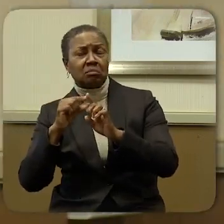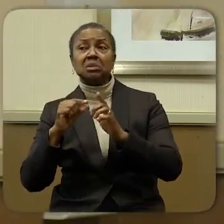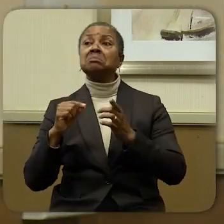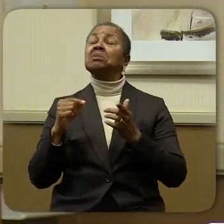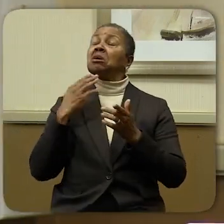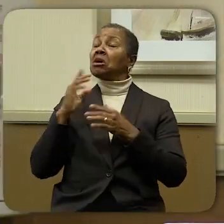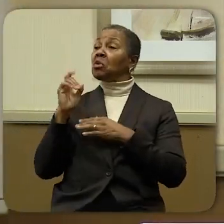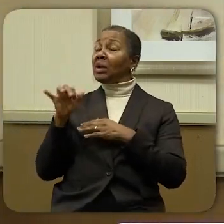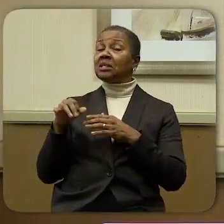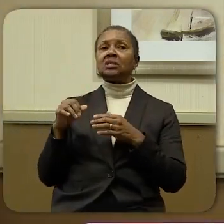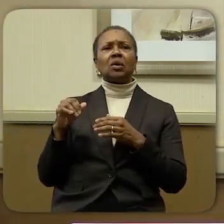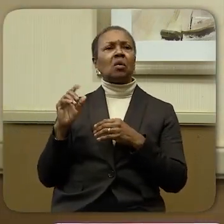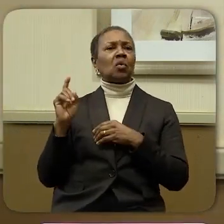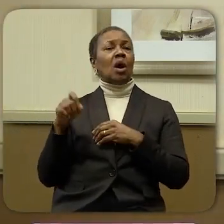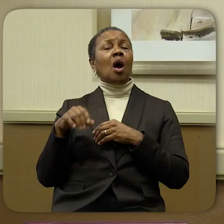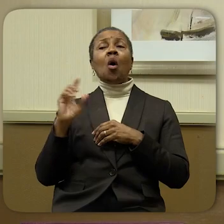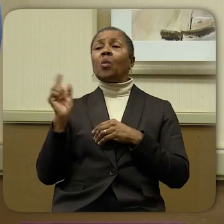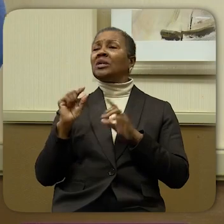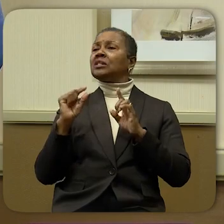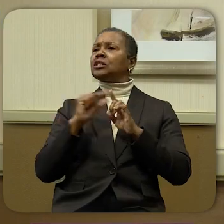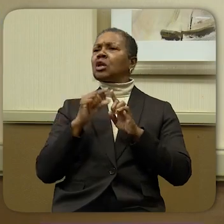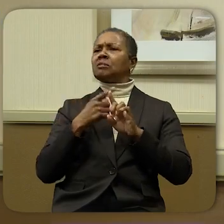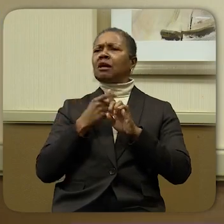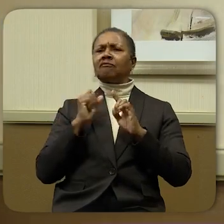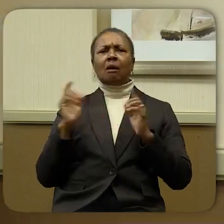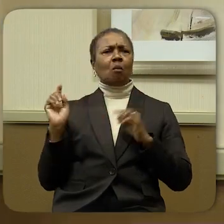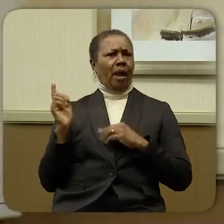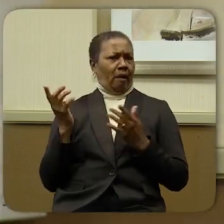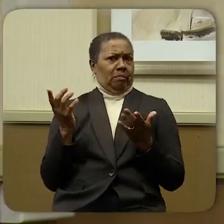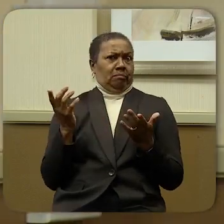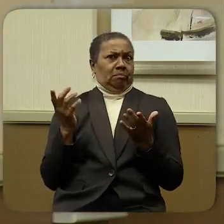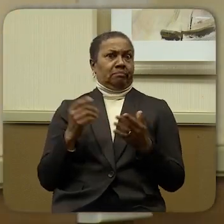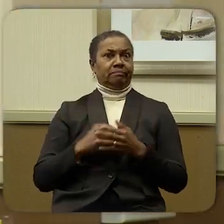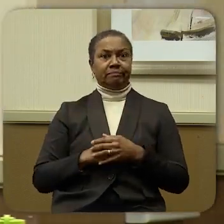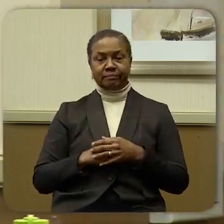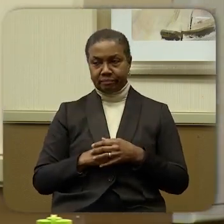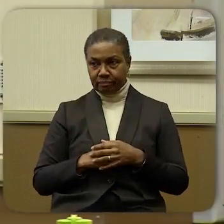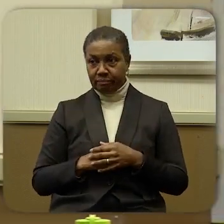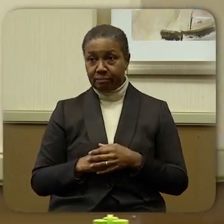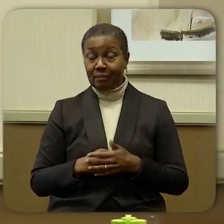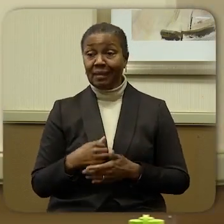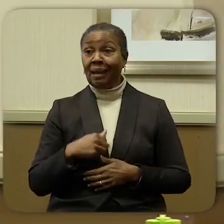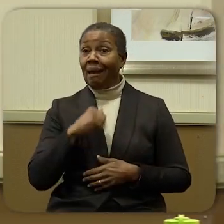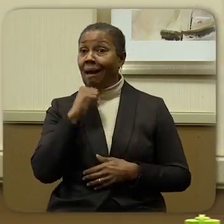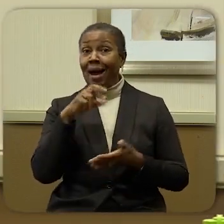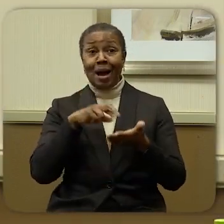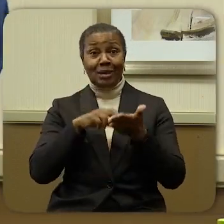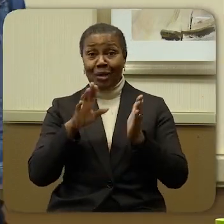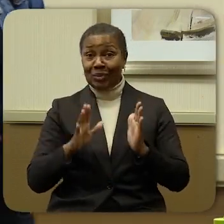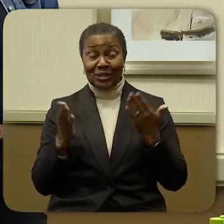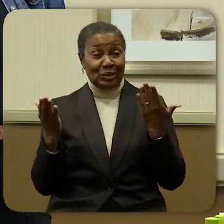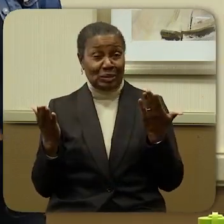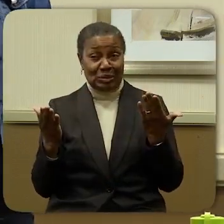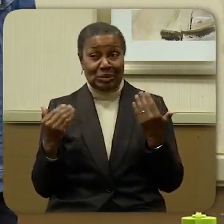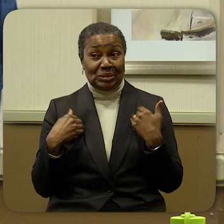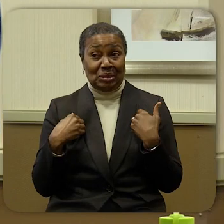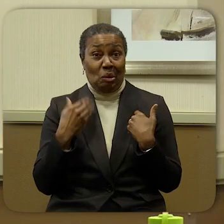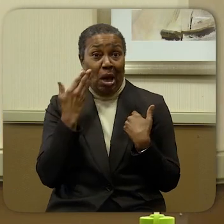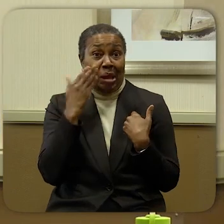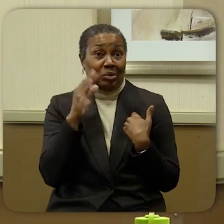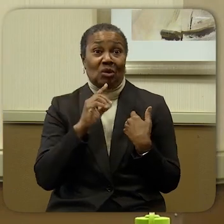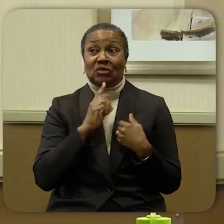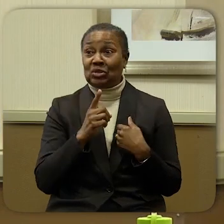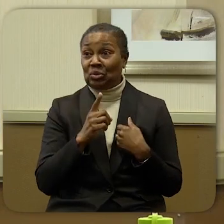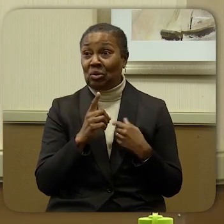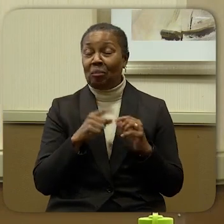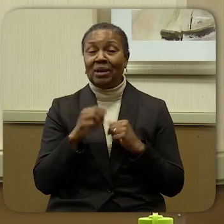where do these terms come from? Well, I'm not a researcher, so I couldn't for sure tell you that,